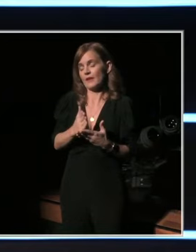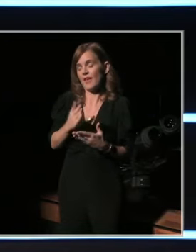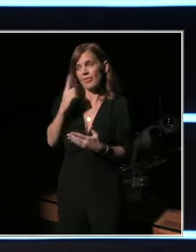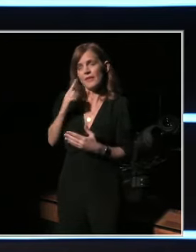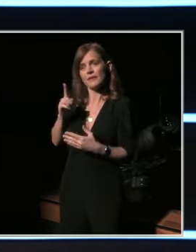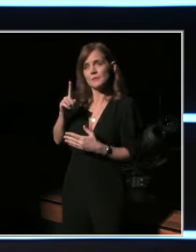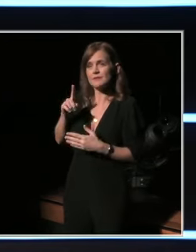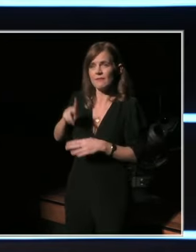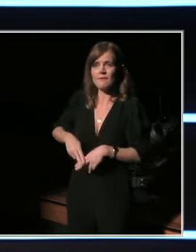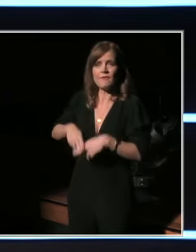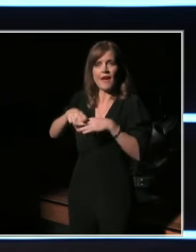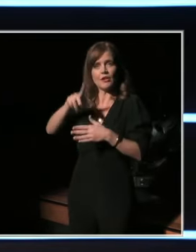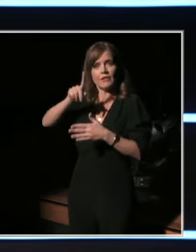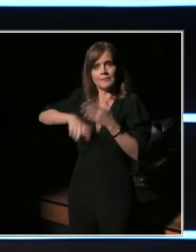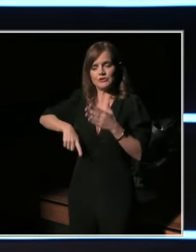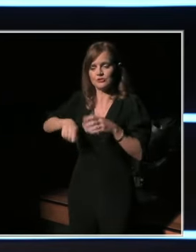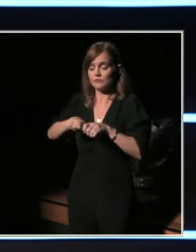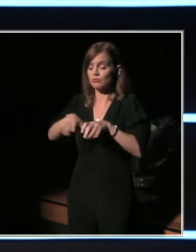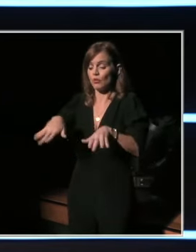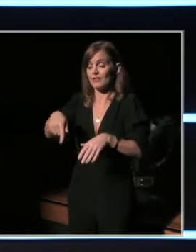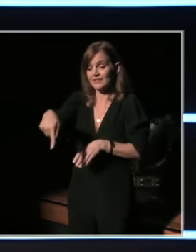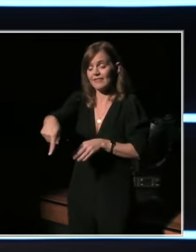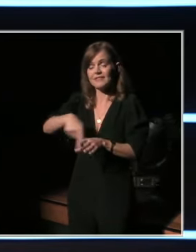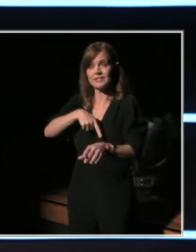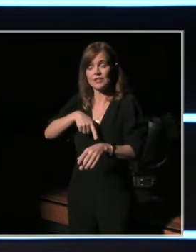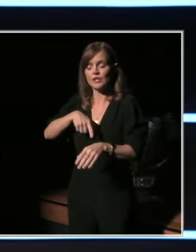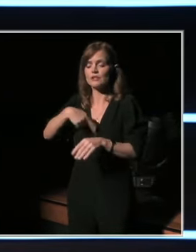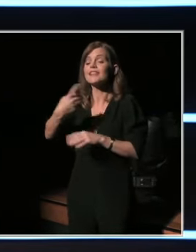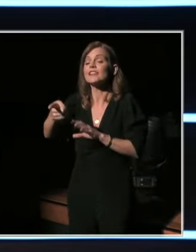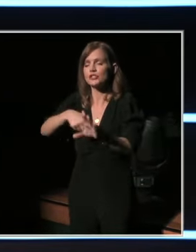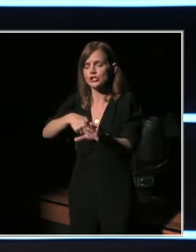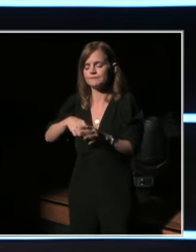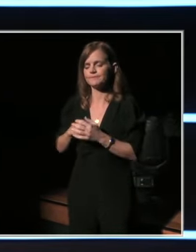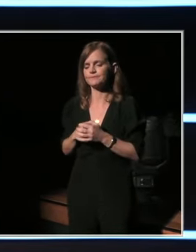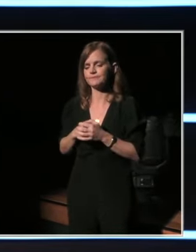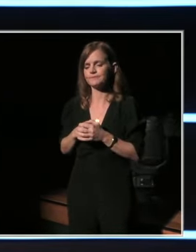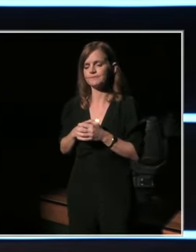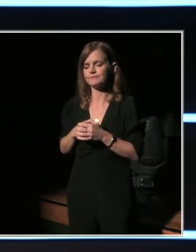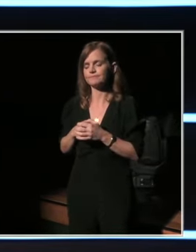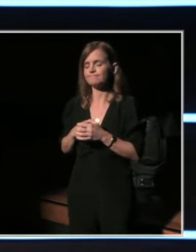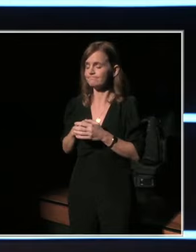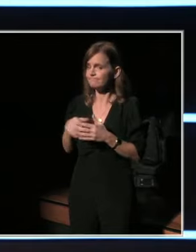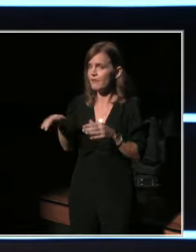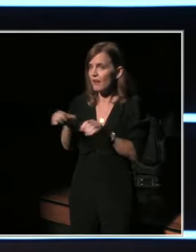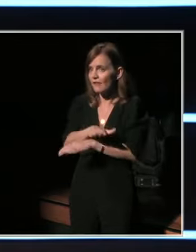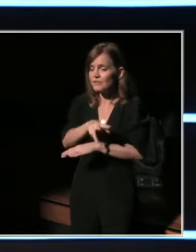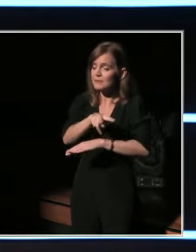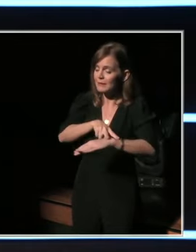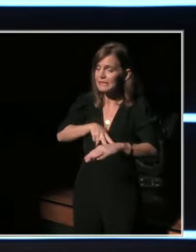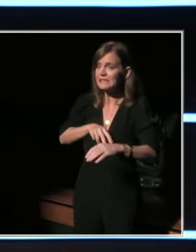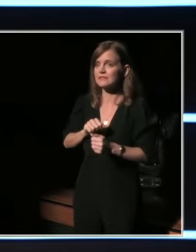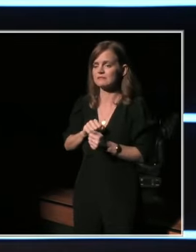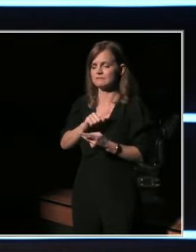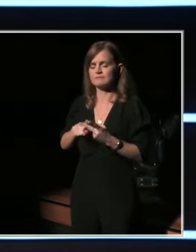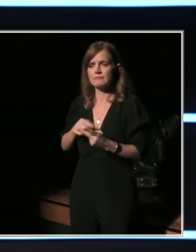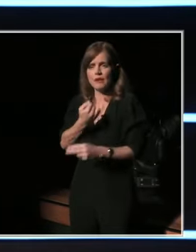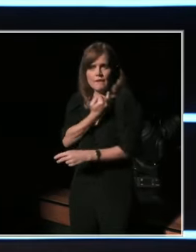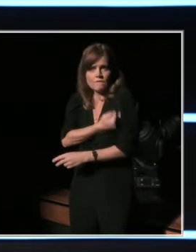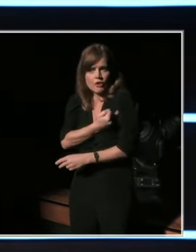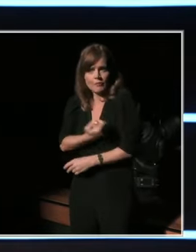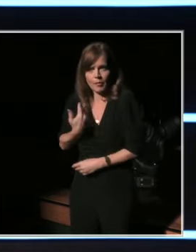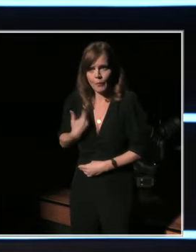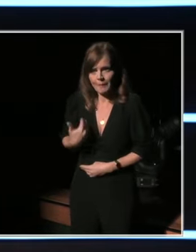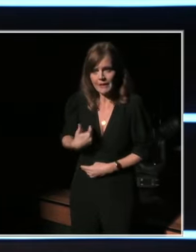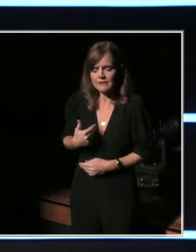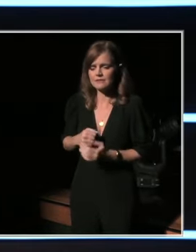commission to be broadcast next year. And yes, this one's also about the police, and it's also about the rights of vulnerable women and